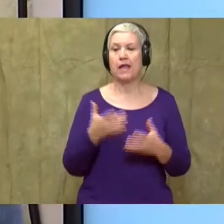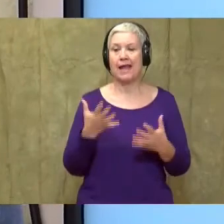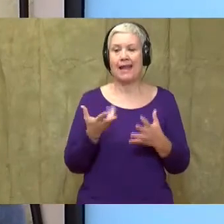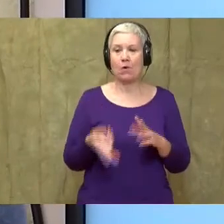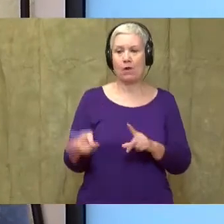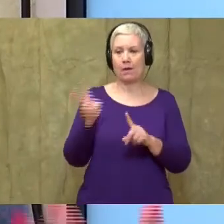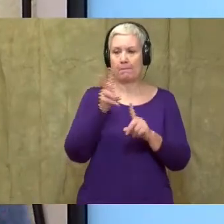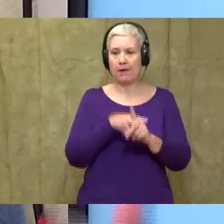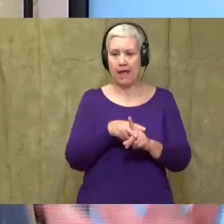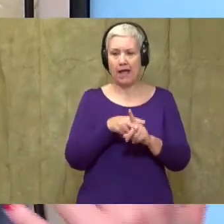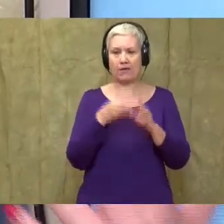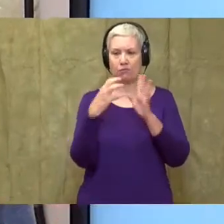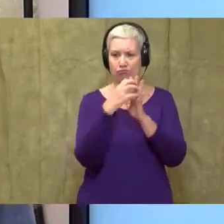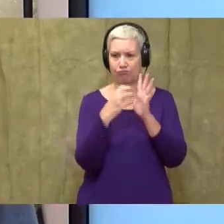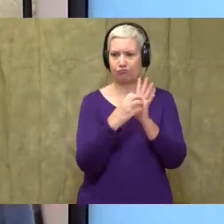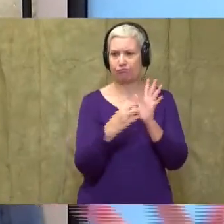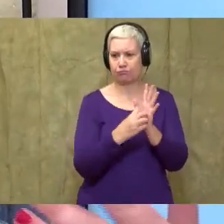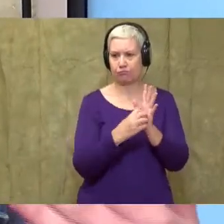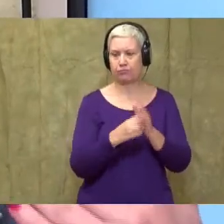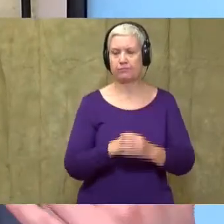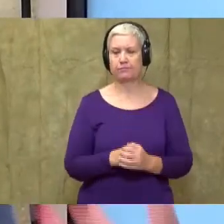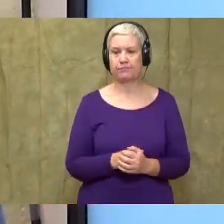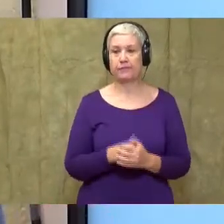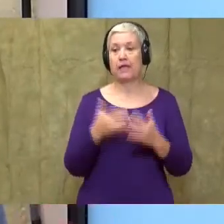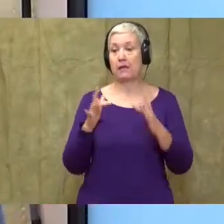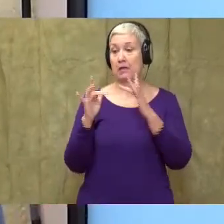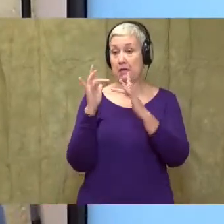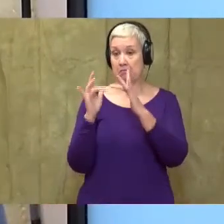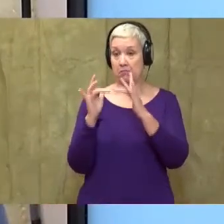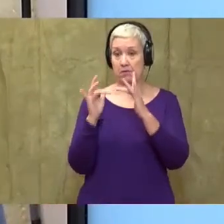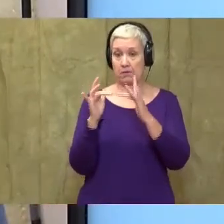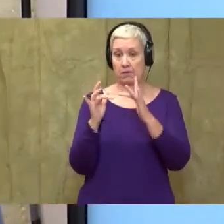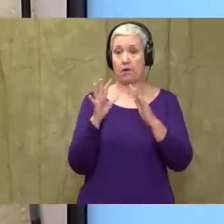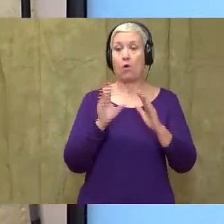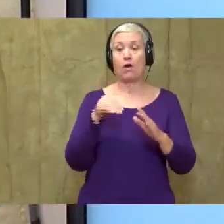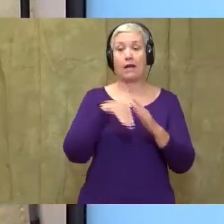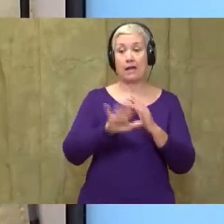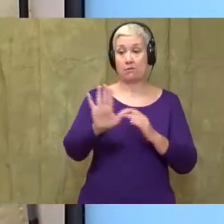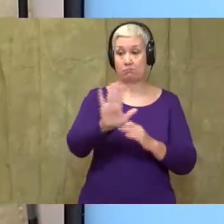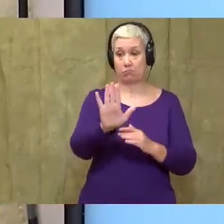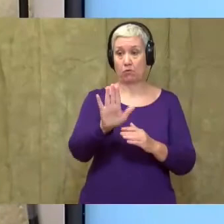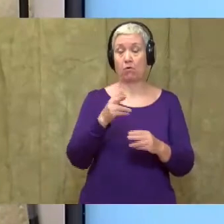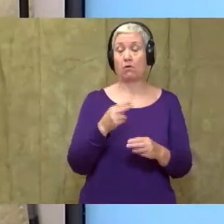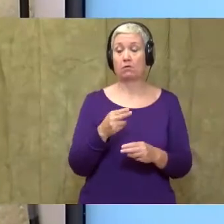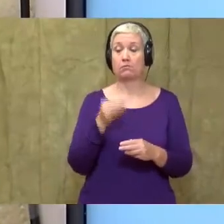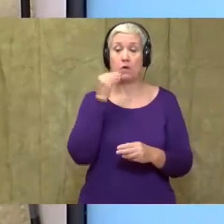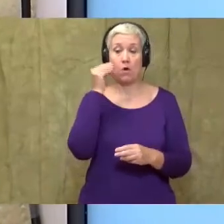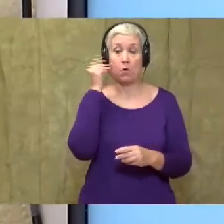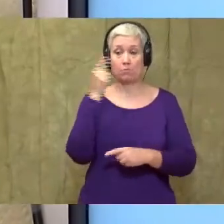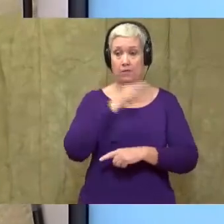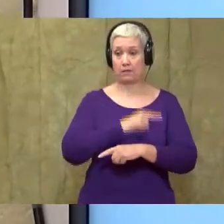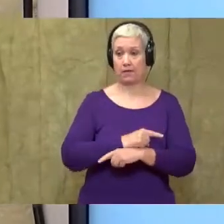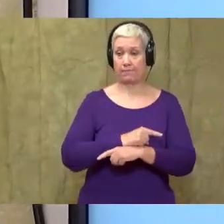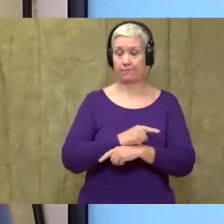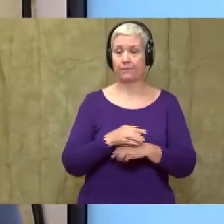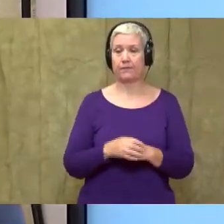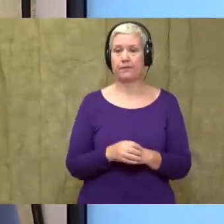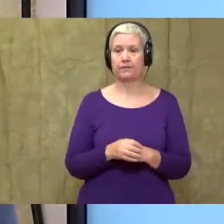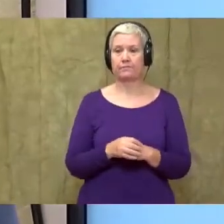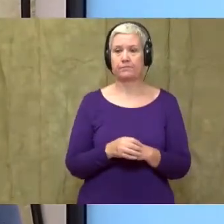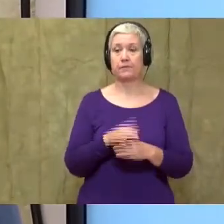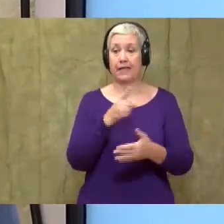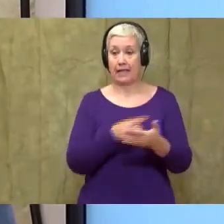you're learning in your online or in your home today. So what we're looking at last